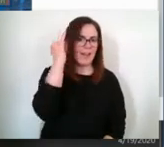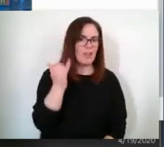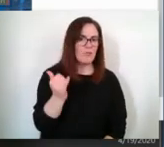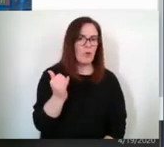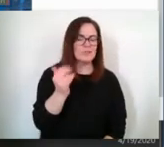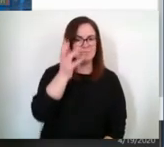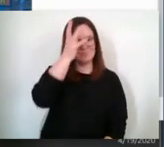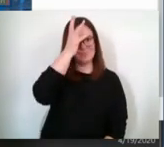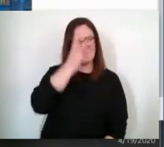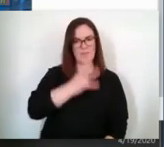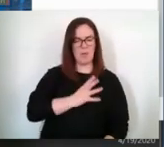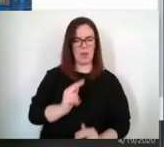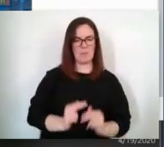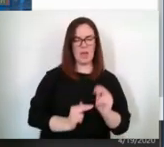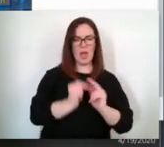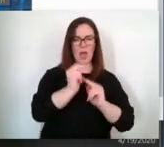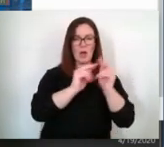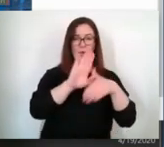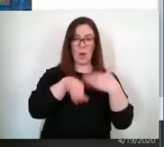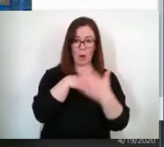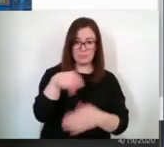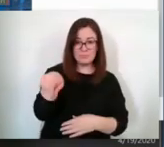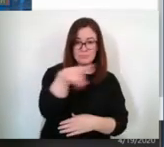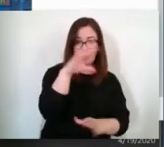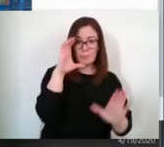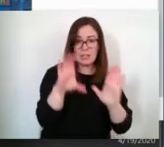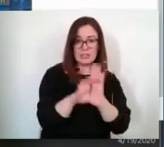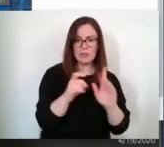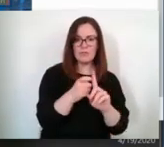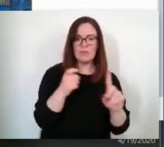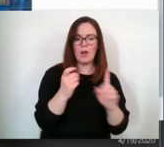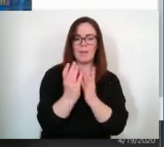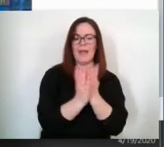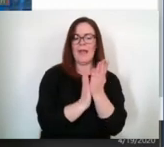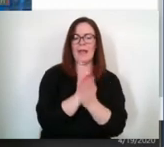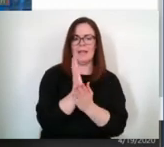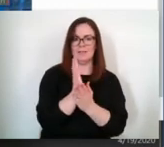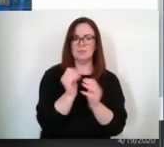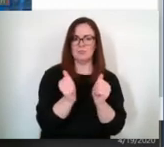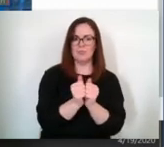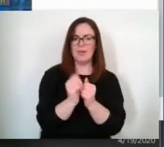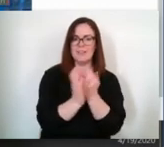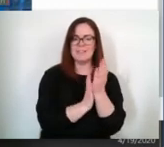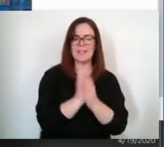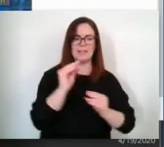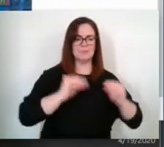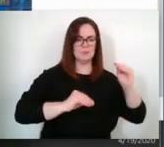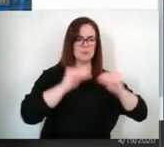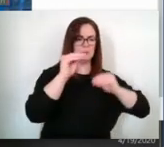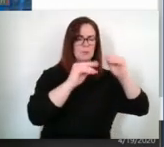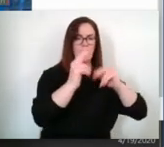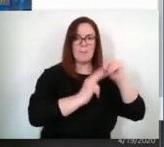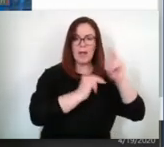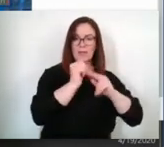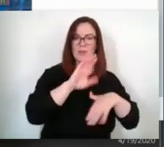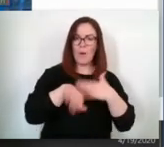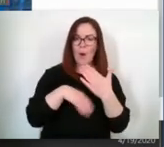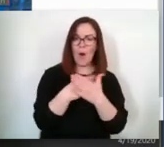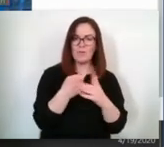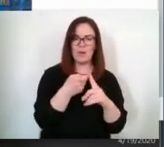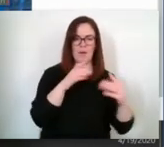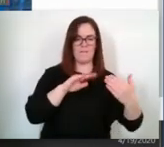built this by hand. All these little pictures you see are part of his little village that he made out of